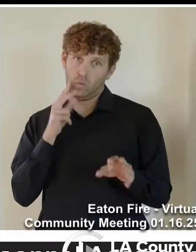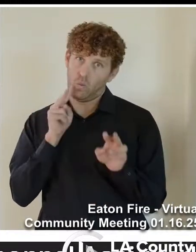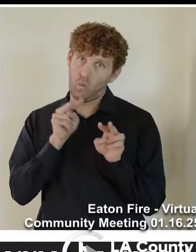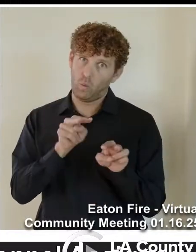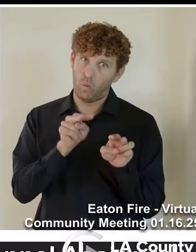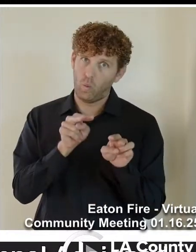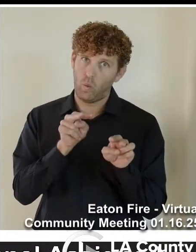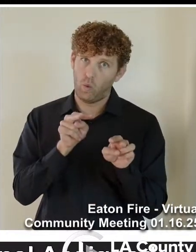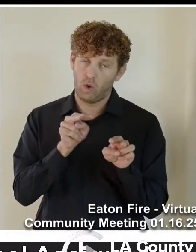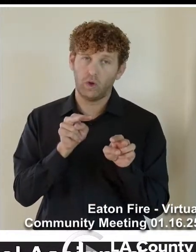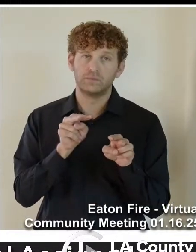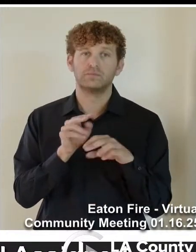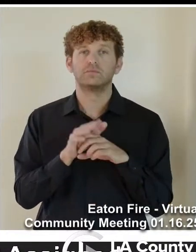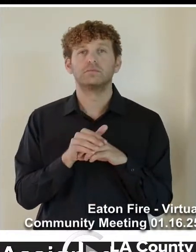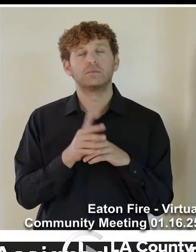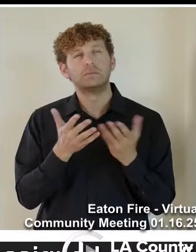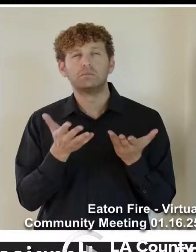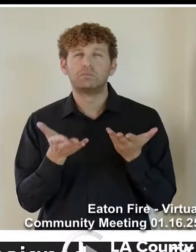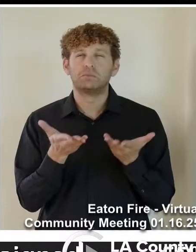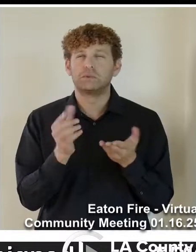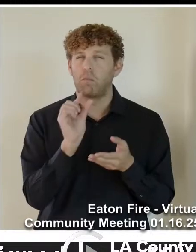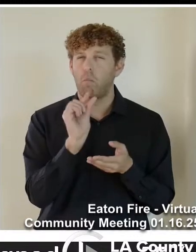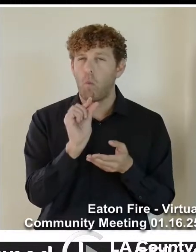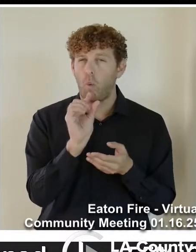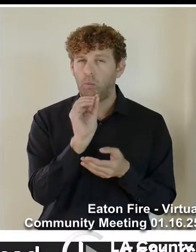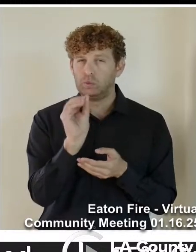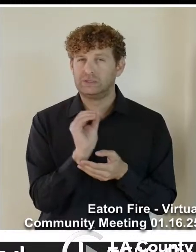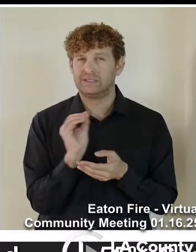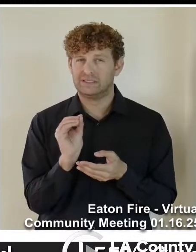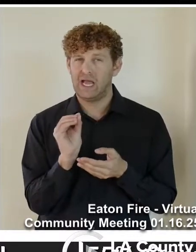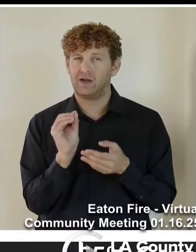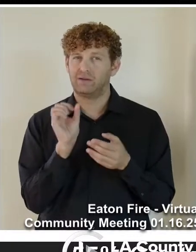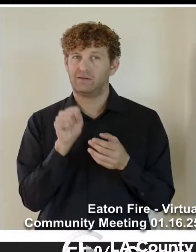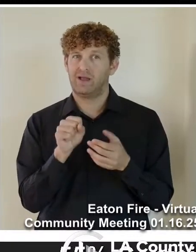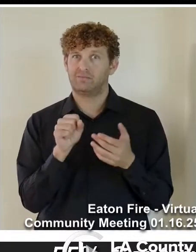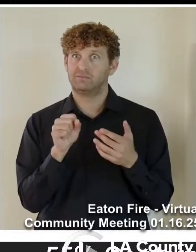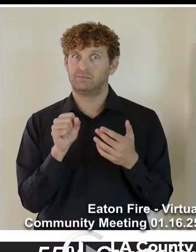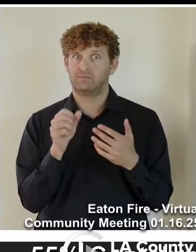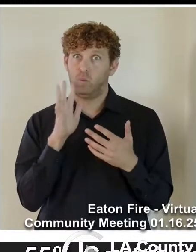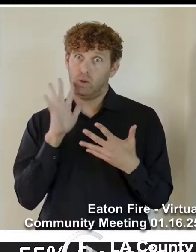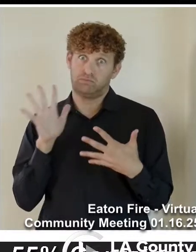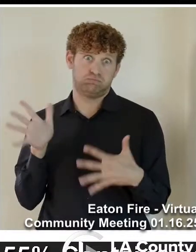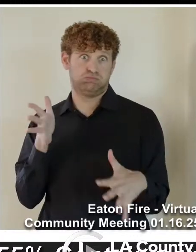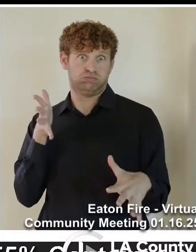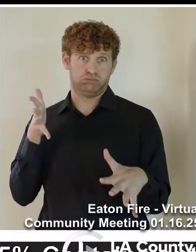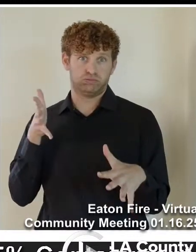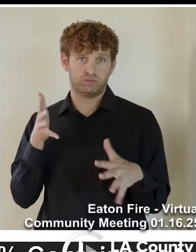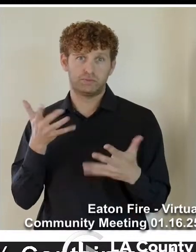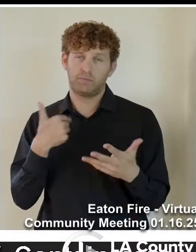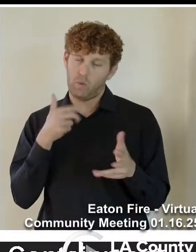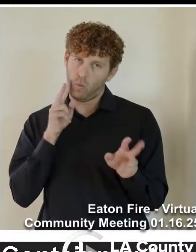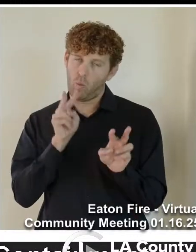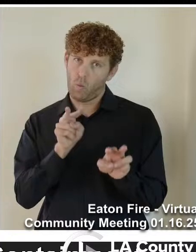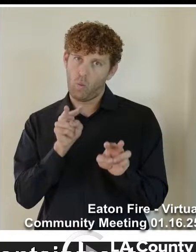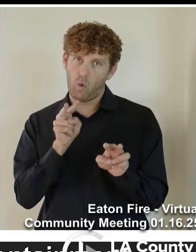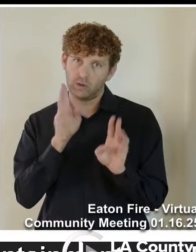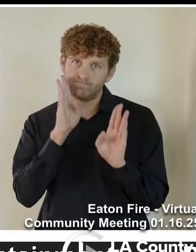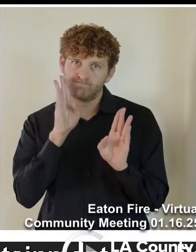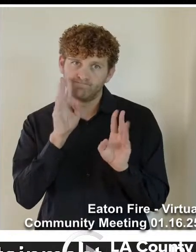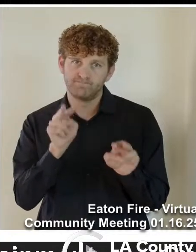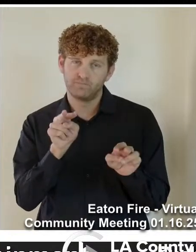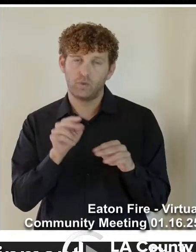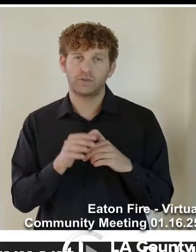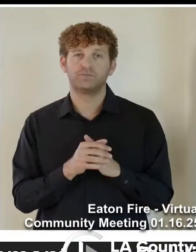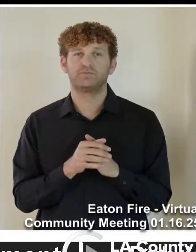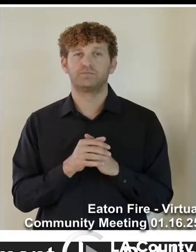a 20% chance of the models which currently show that event being strong, but the possibility is there. So we're watching it very closely, and we'll keep